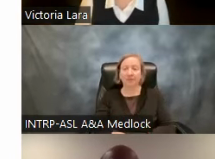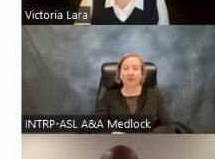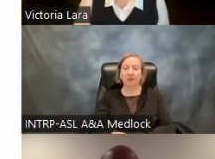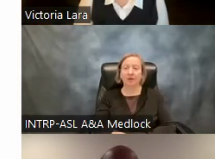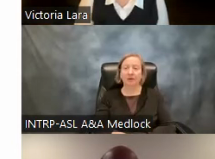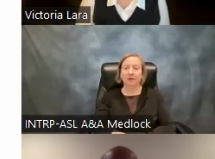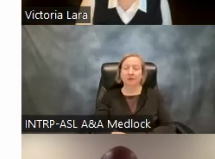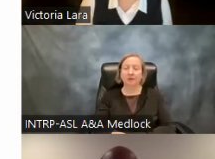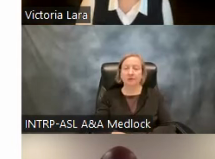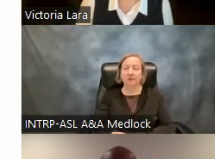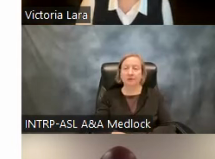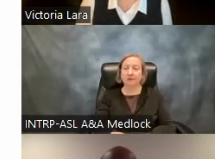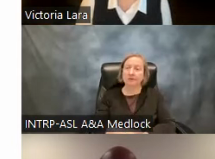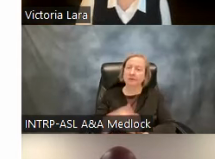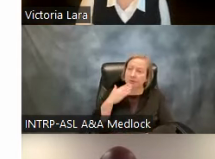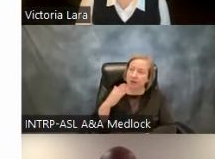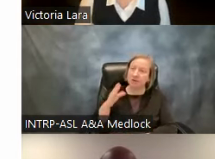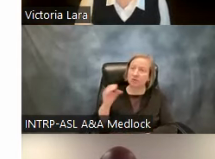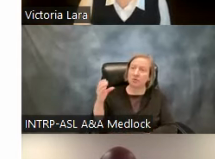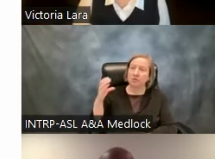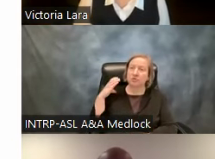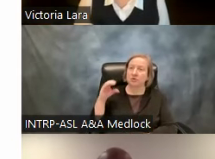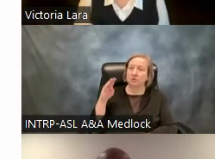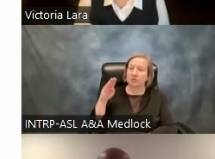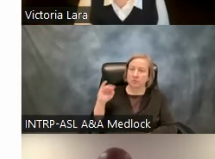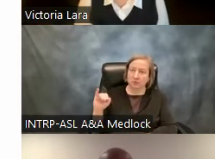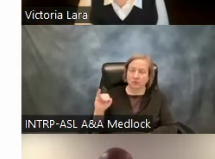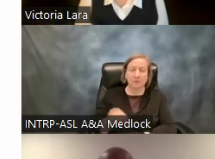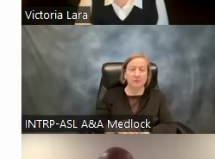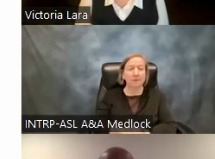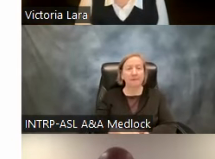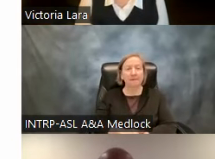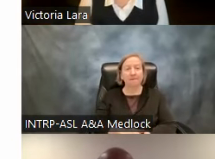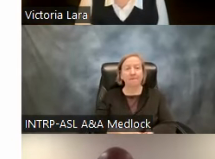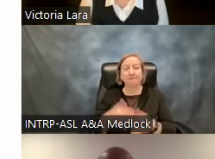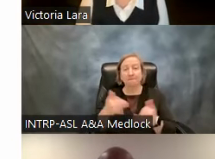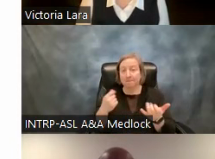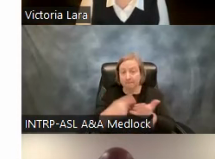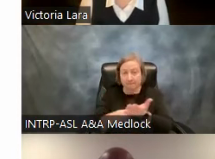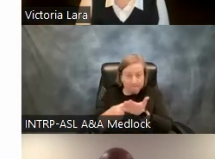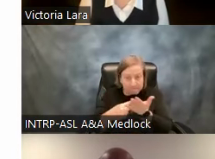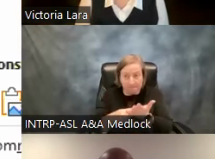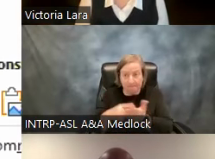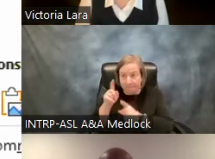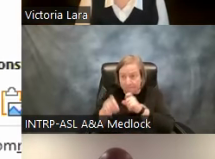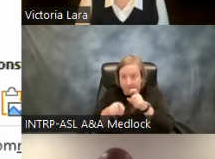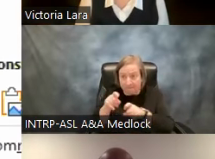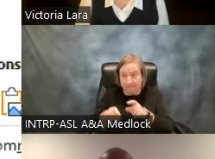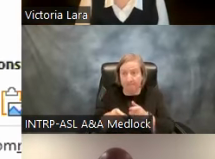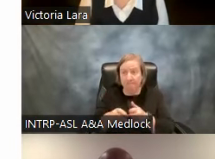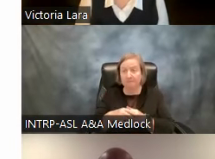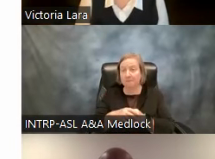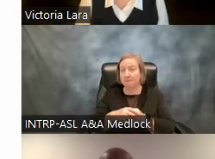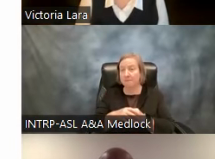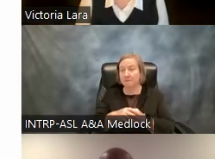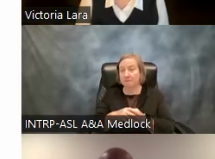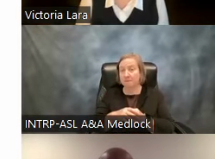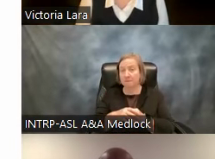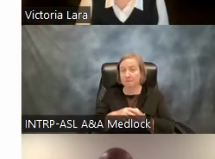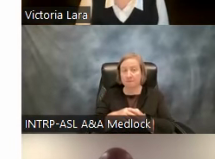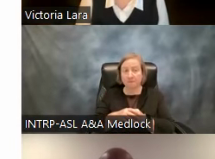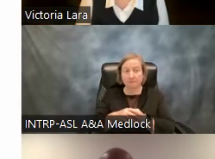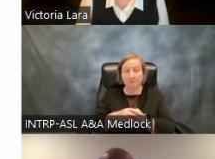Thank you, Co-Chair Obi. Is there discussions or questions or notes